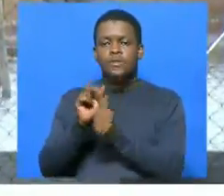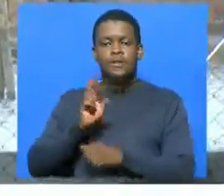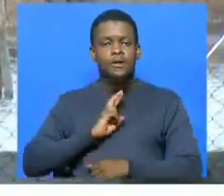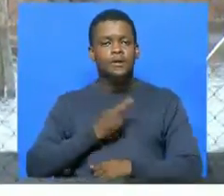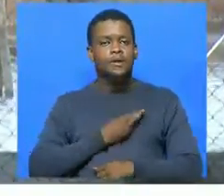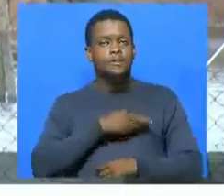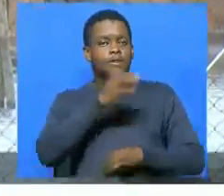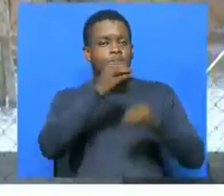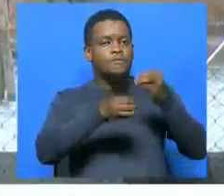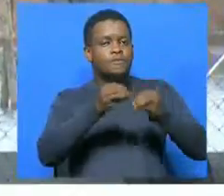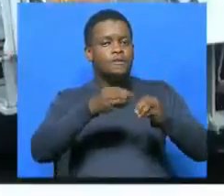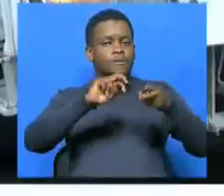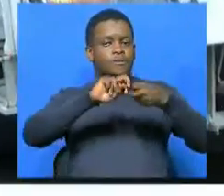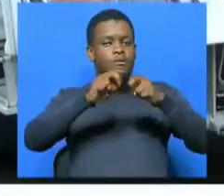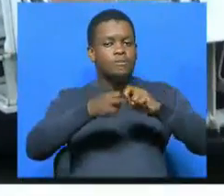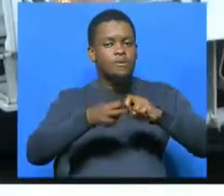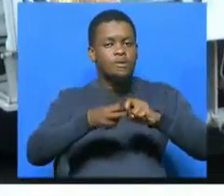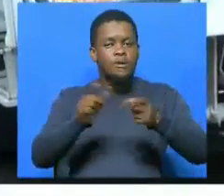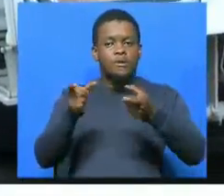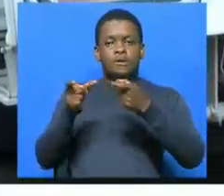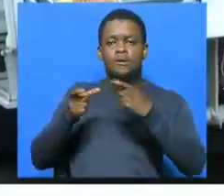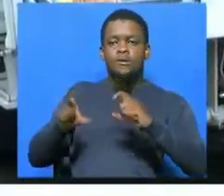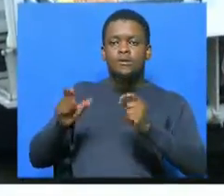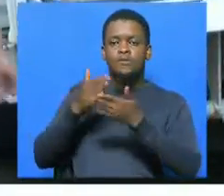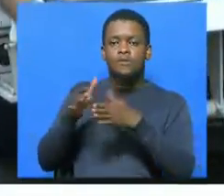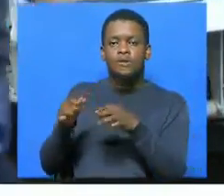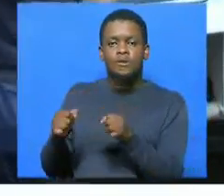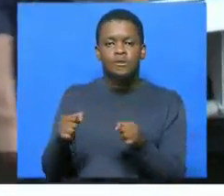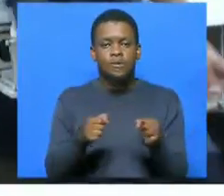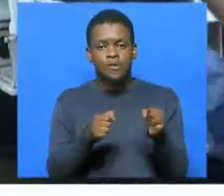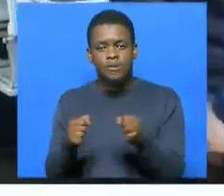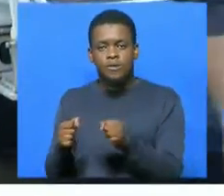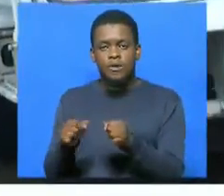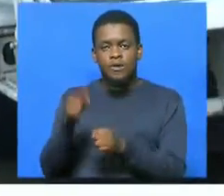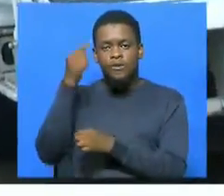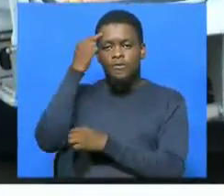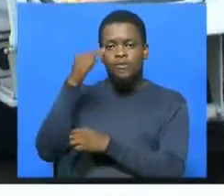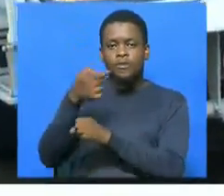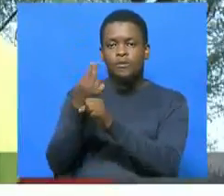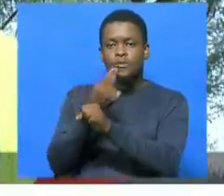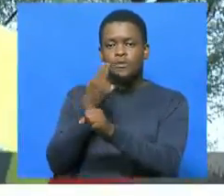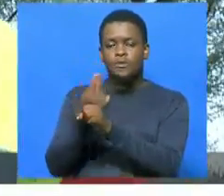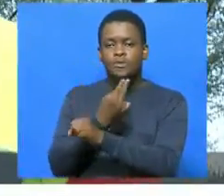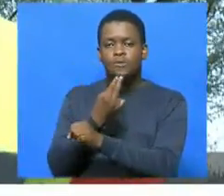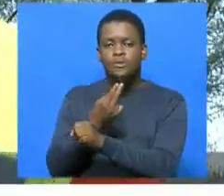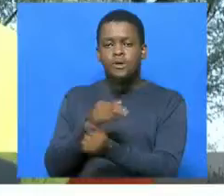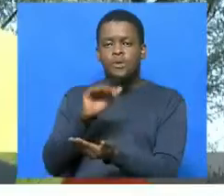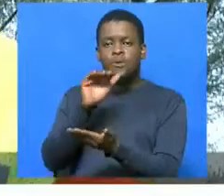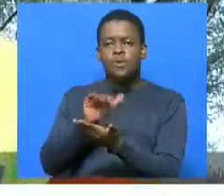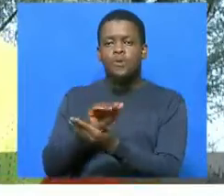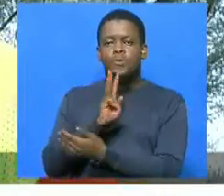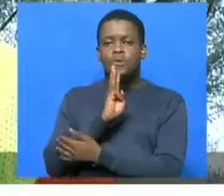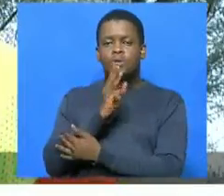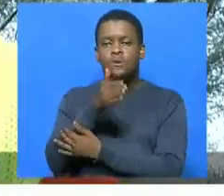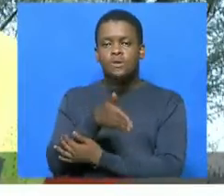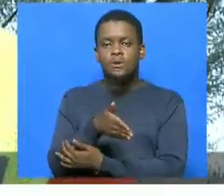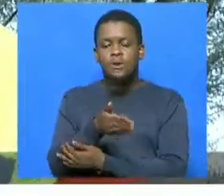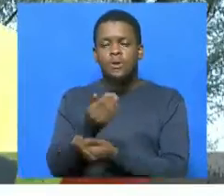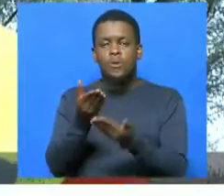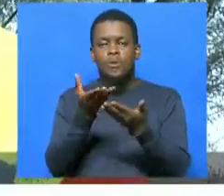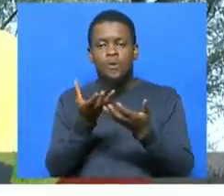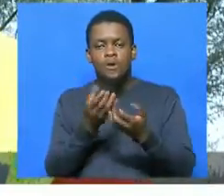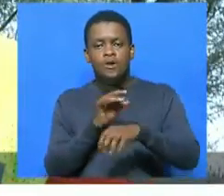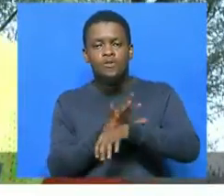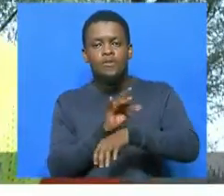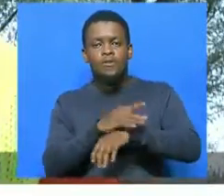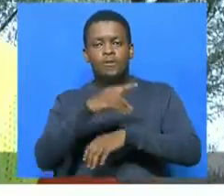issue, as they offered us trucks which we used to drain water from various areas around town. We'd like to caution parents to ensure